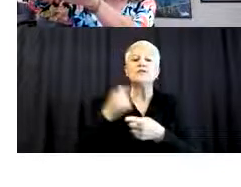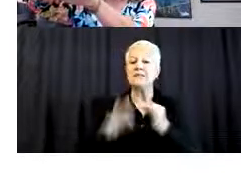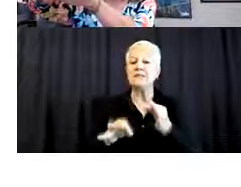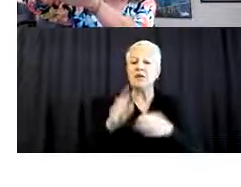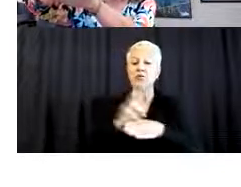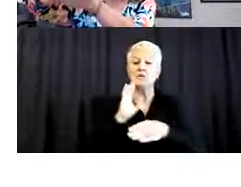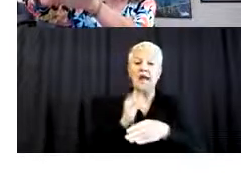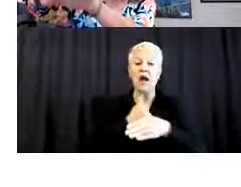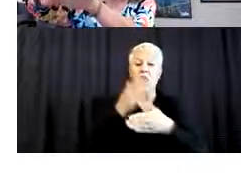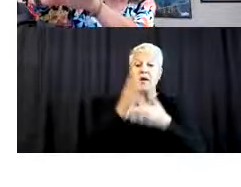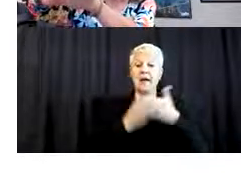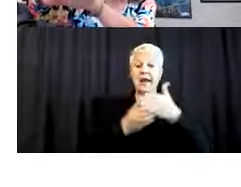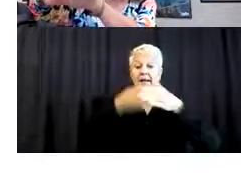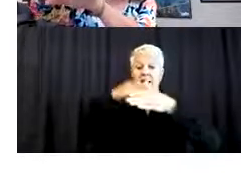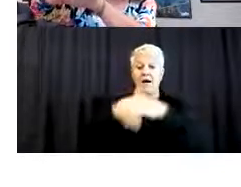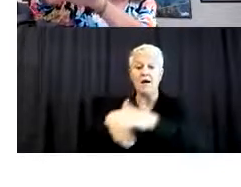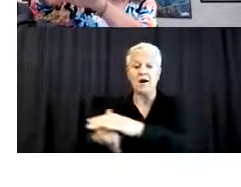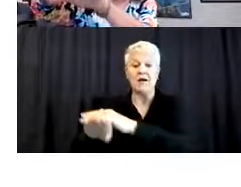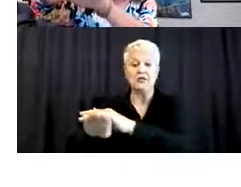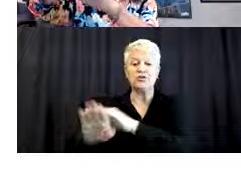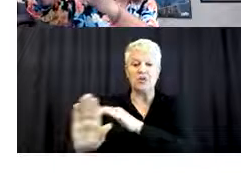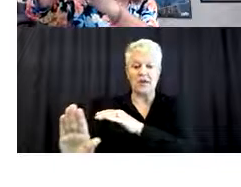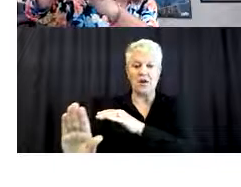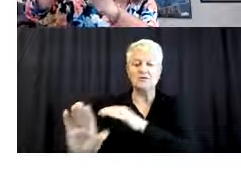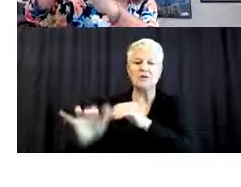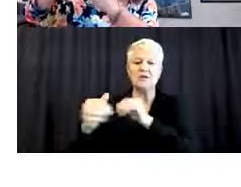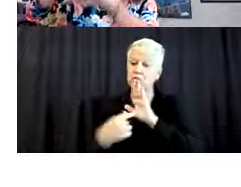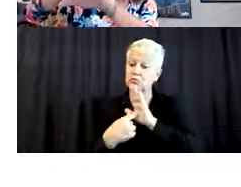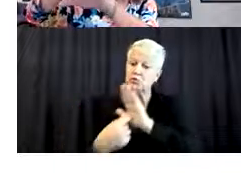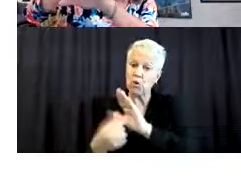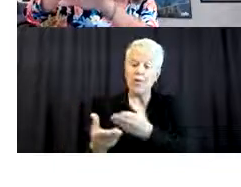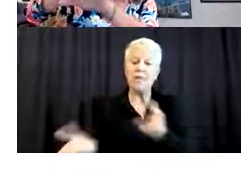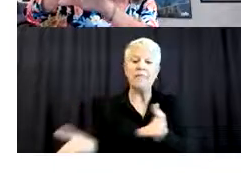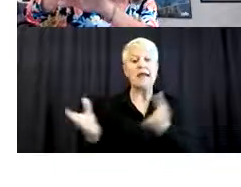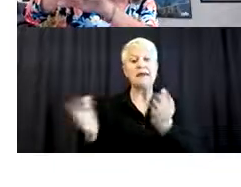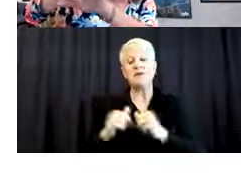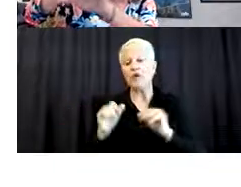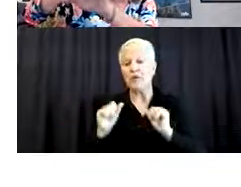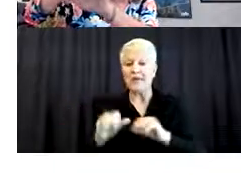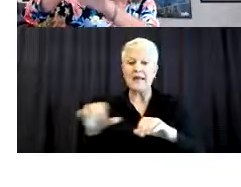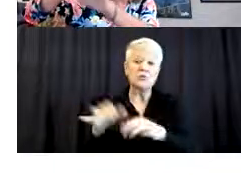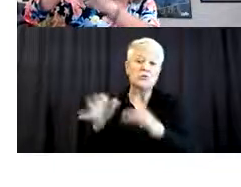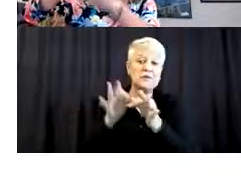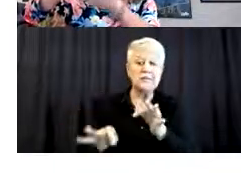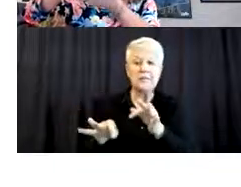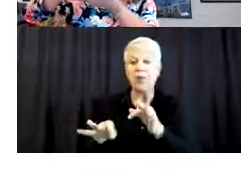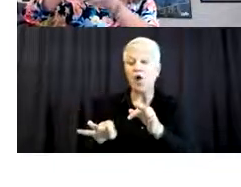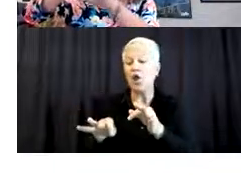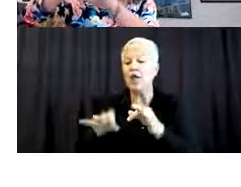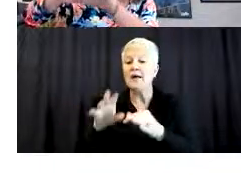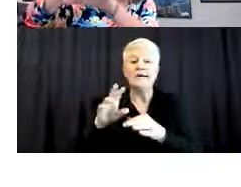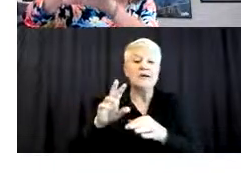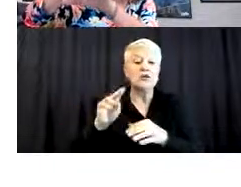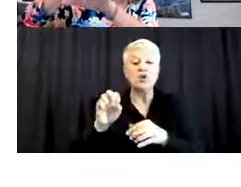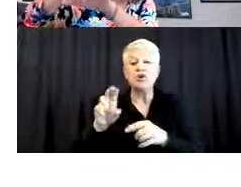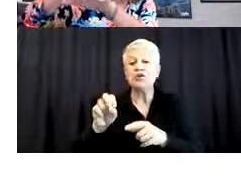hand underneath their hand, and we can show them things. We could do simple nursery rhyme hand